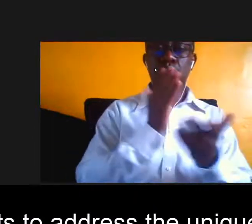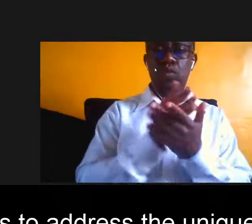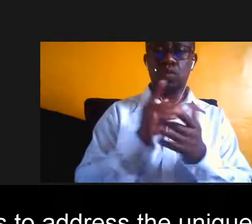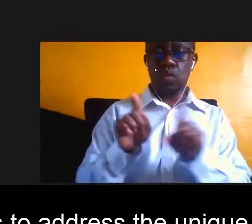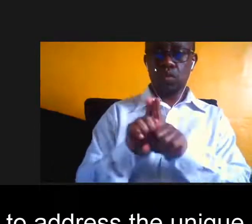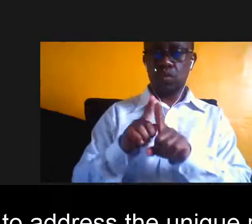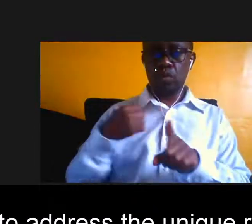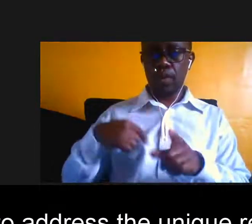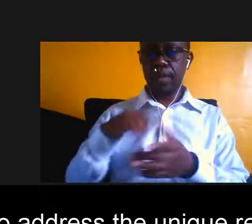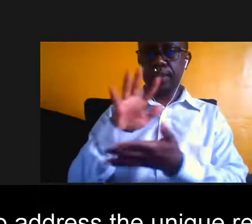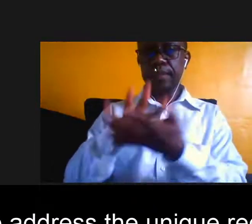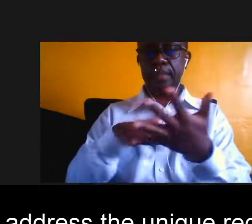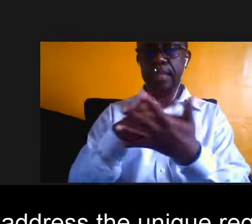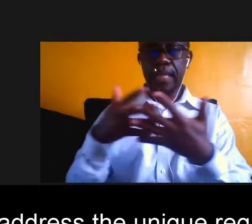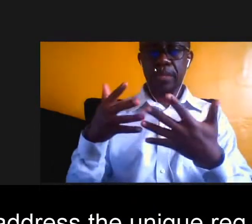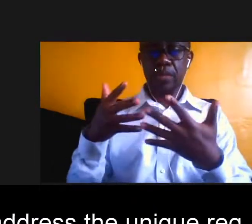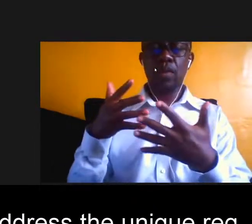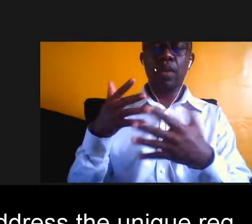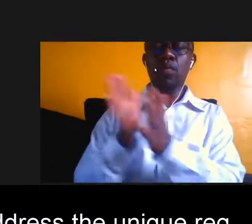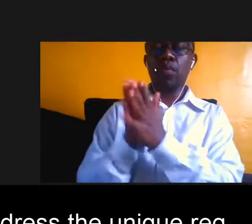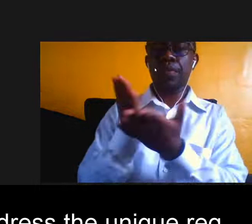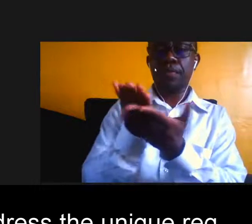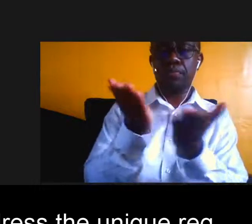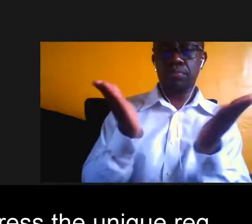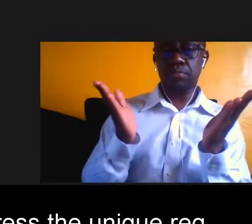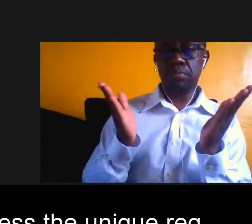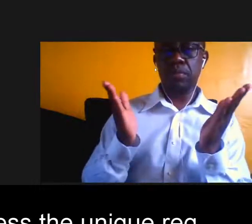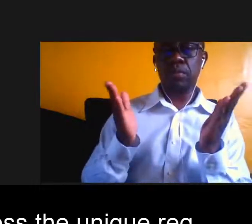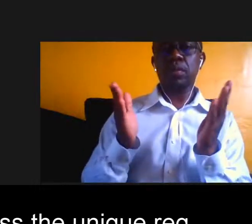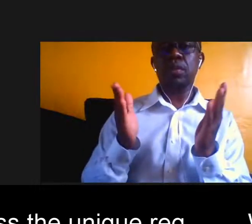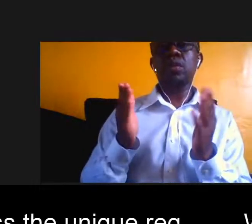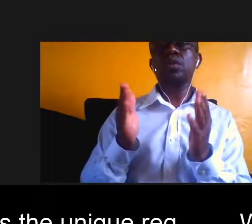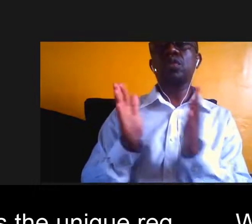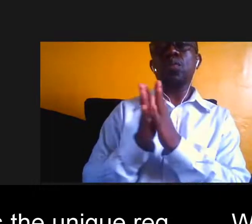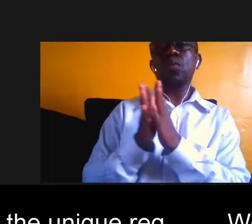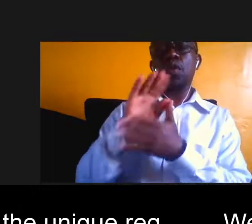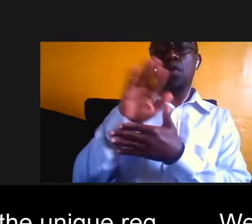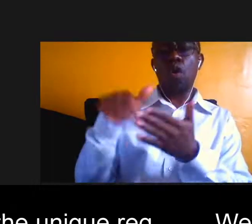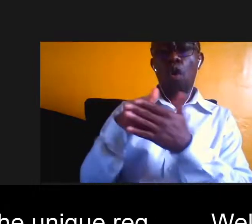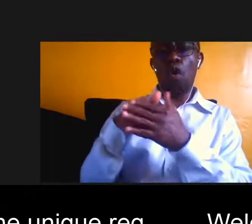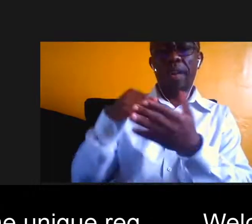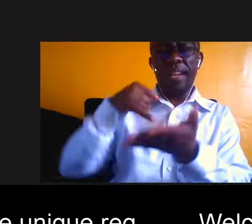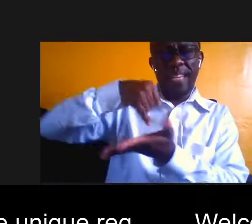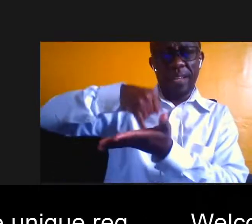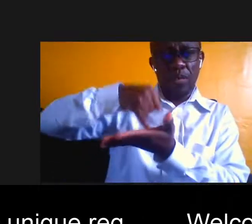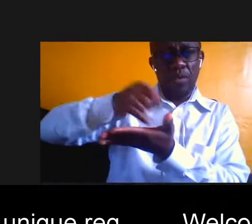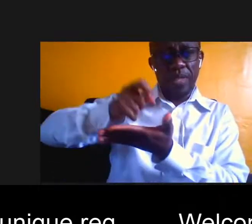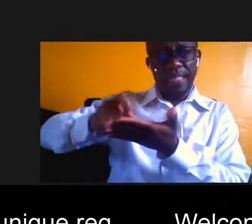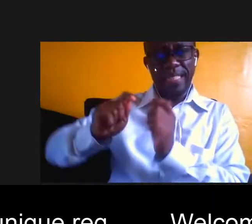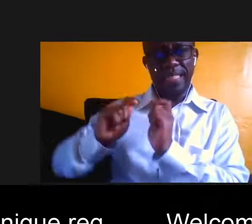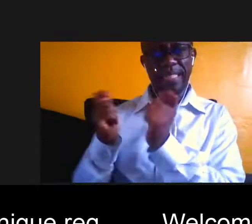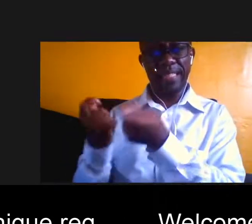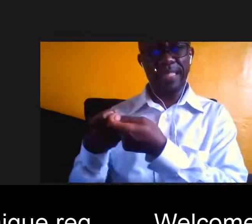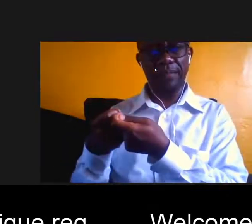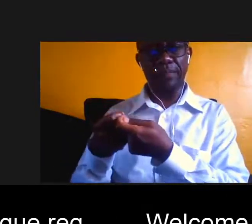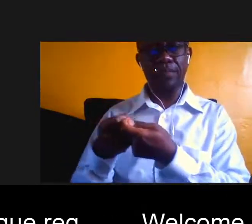some of the thoughts that came to mind with the CSO Forum and even with the Secretariat. These are some of the things that came to my mind.